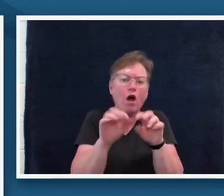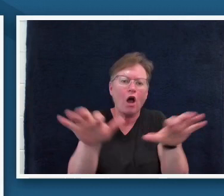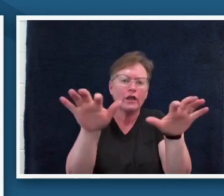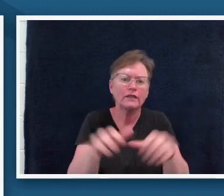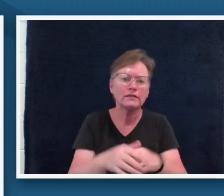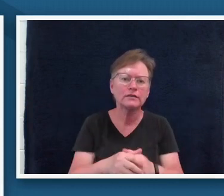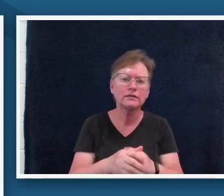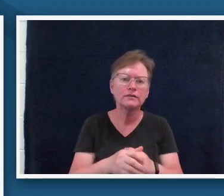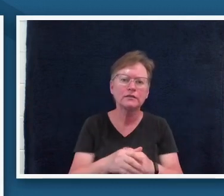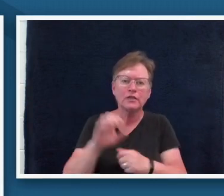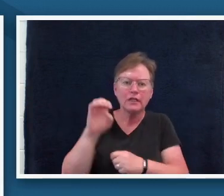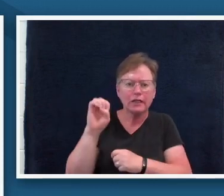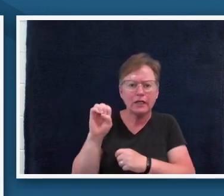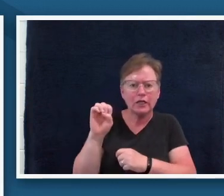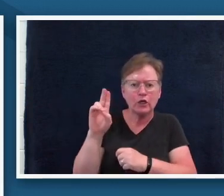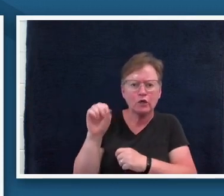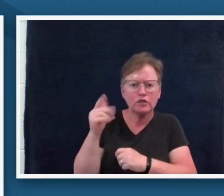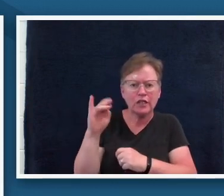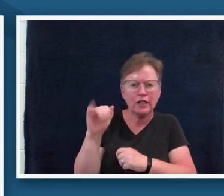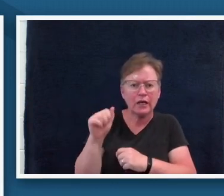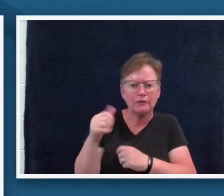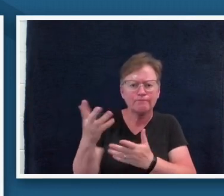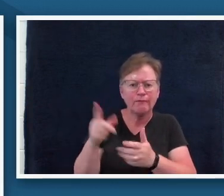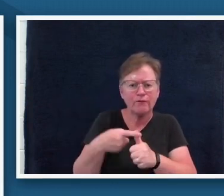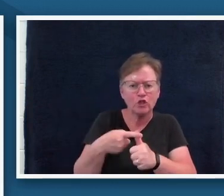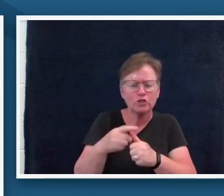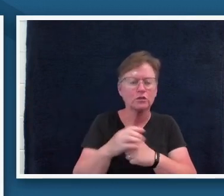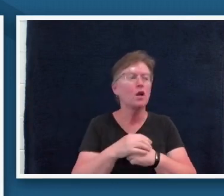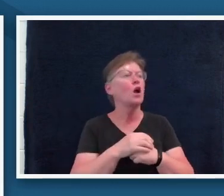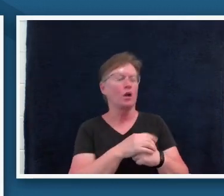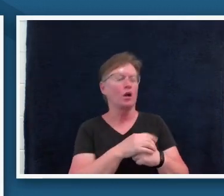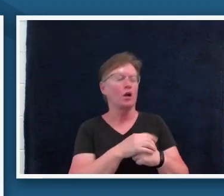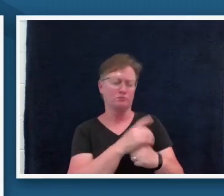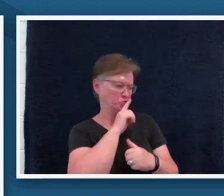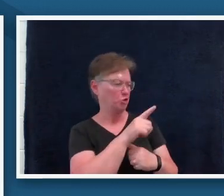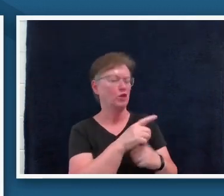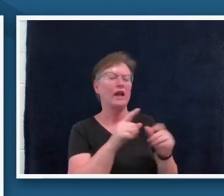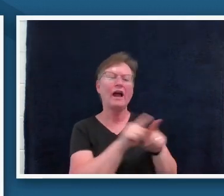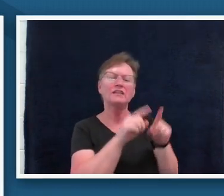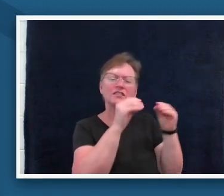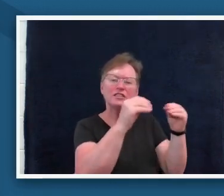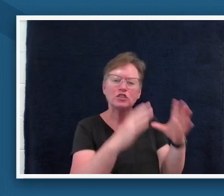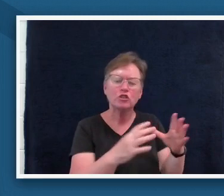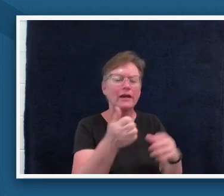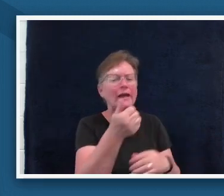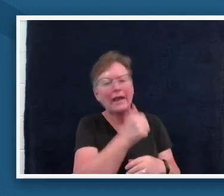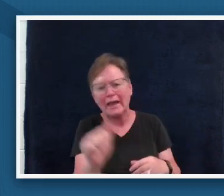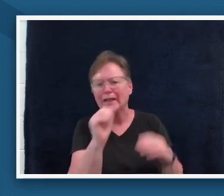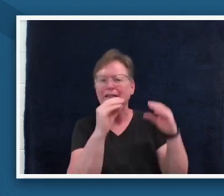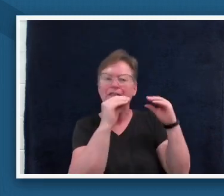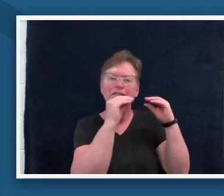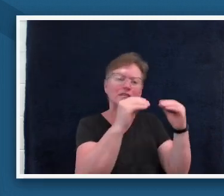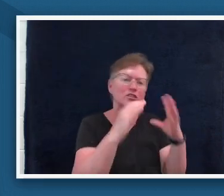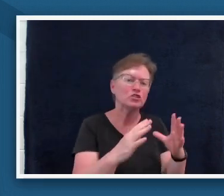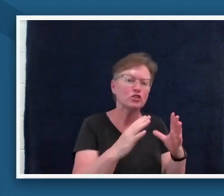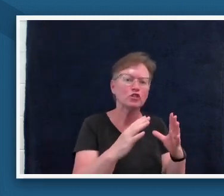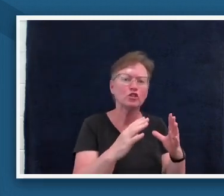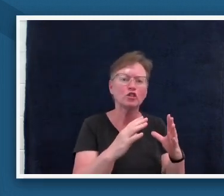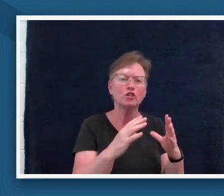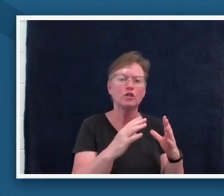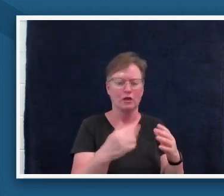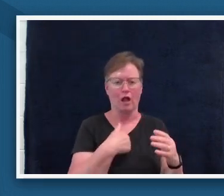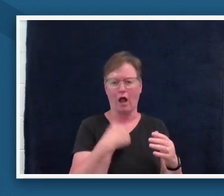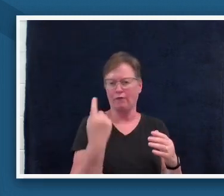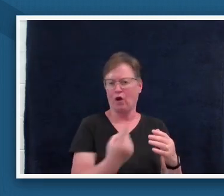Sure. I definitely will say, like, as an educator, anybody who is an educator, I got a growth mindset. I always have room to